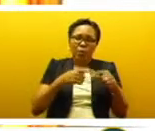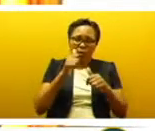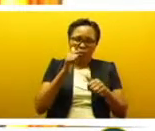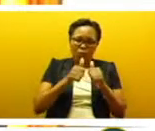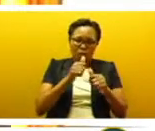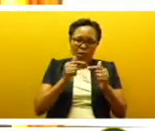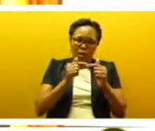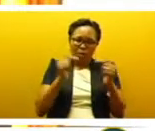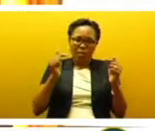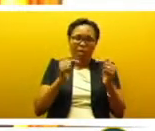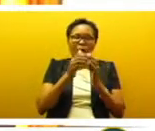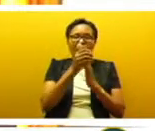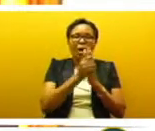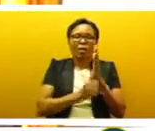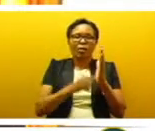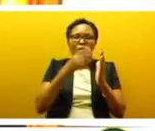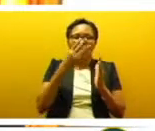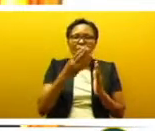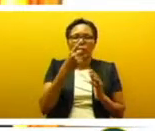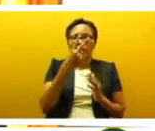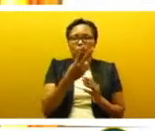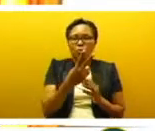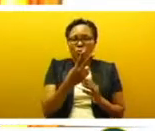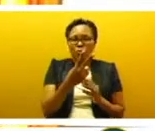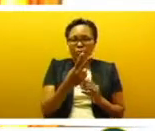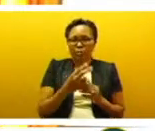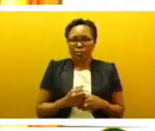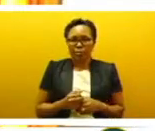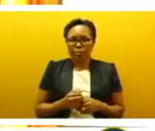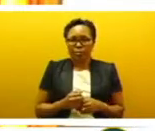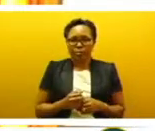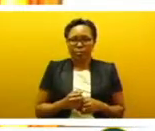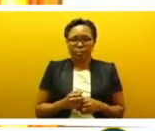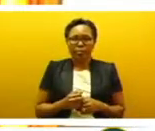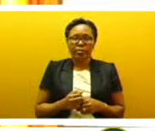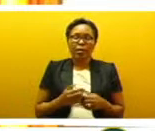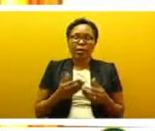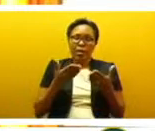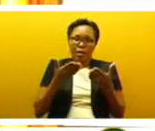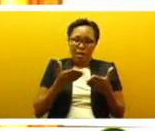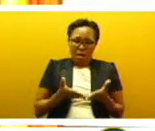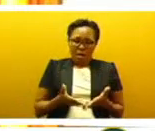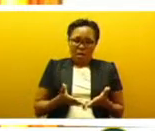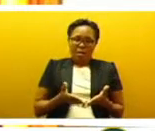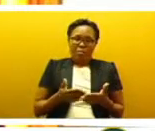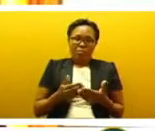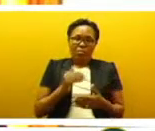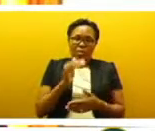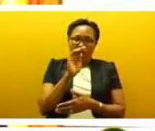3(2). My lords, there is an invitation to you